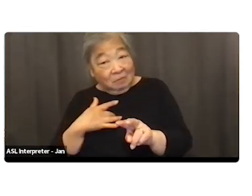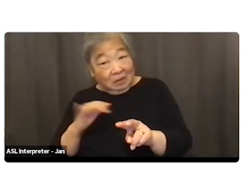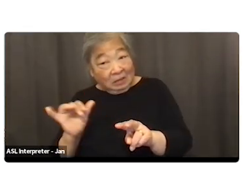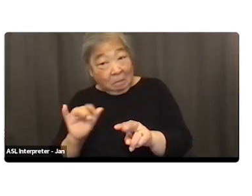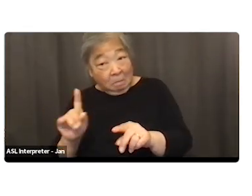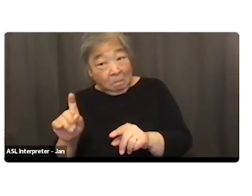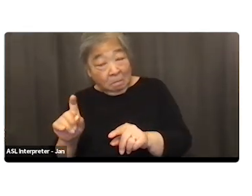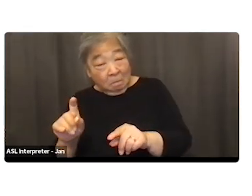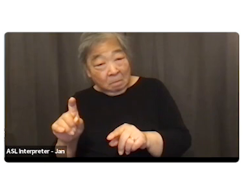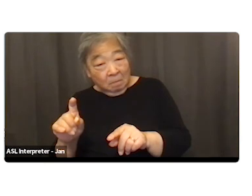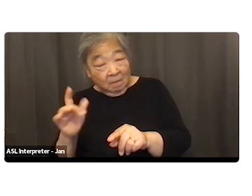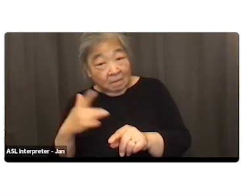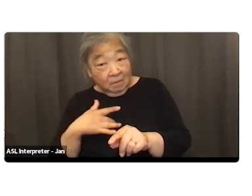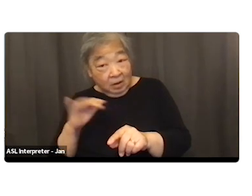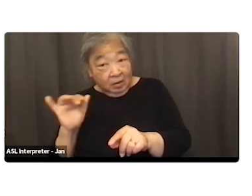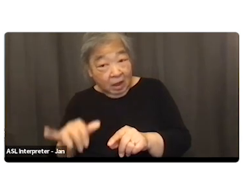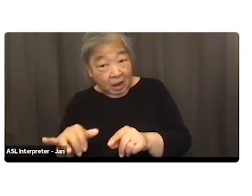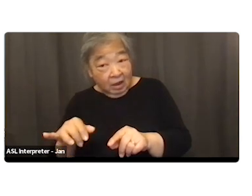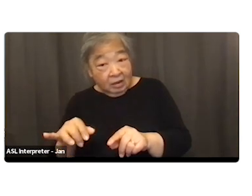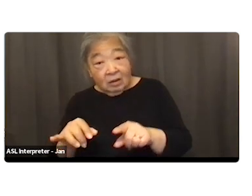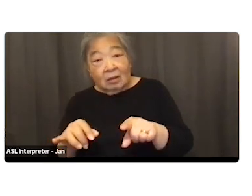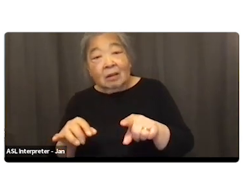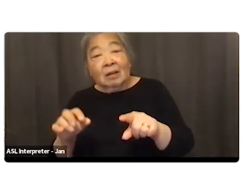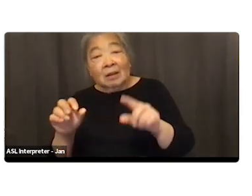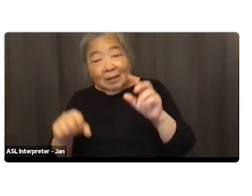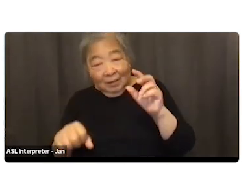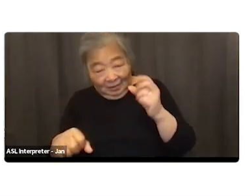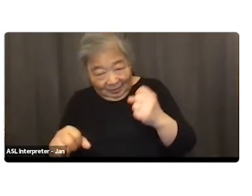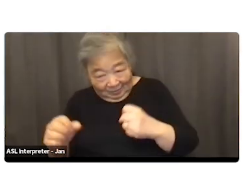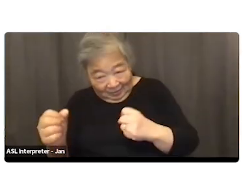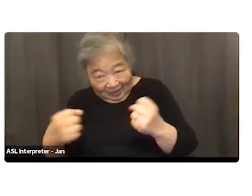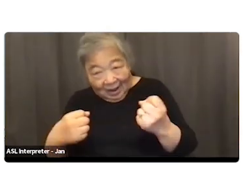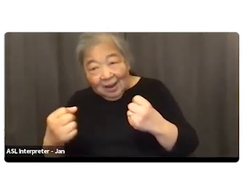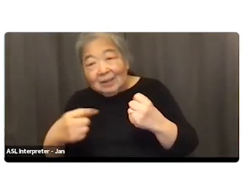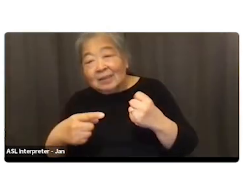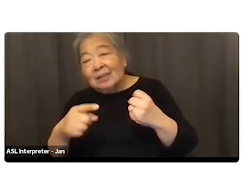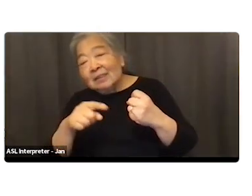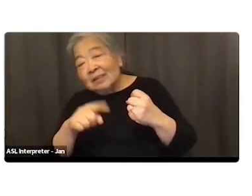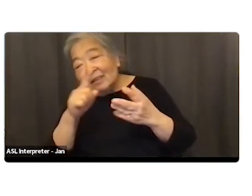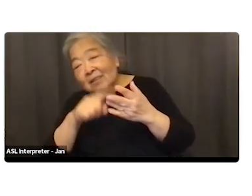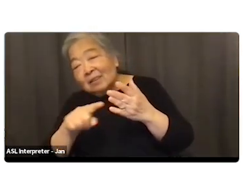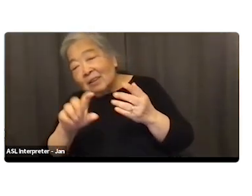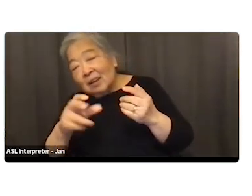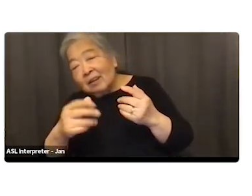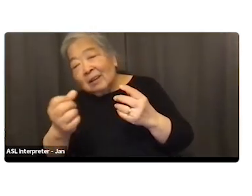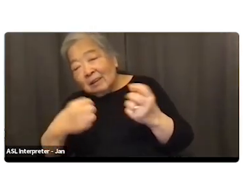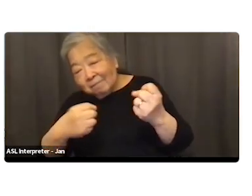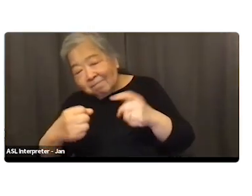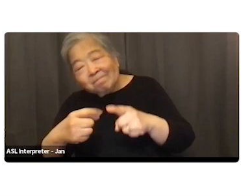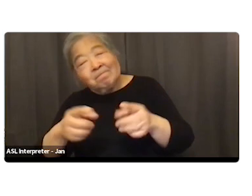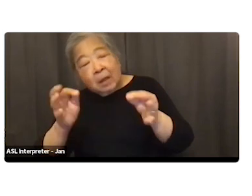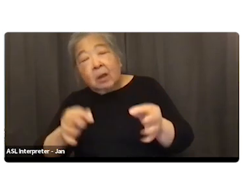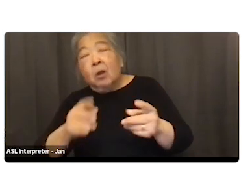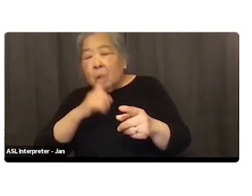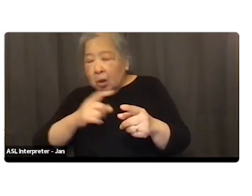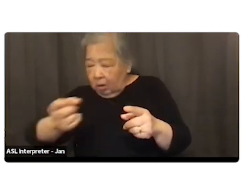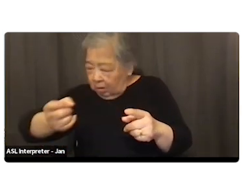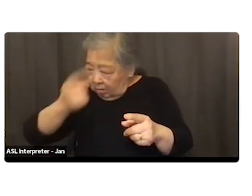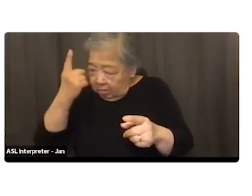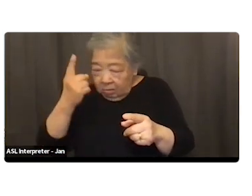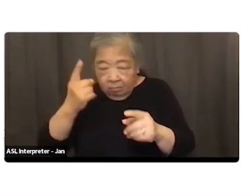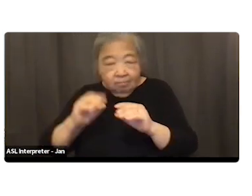Yes, yes, yes, yes, yes, yes, yes, yes. Absolutely. So relatable. Okay,